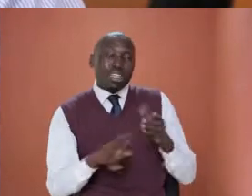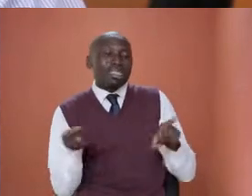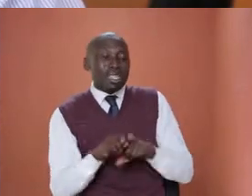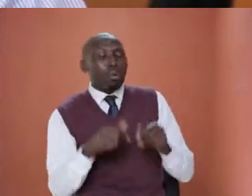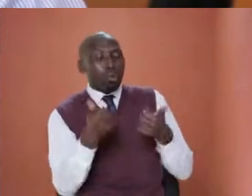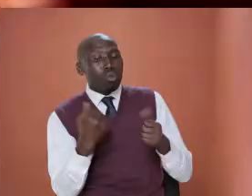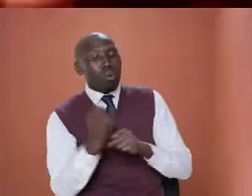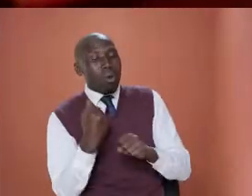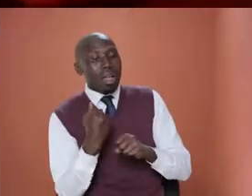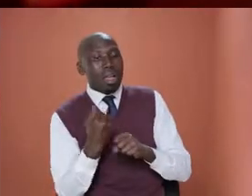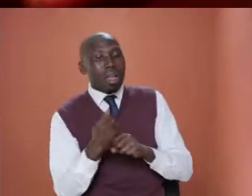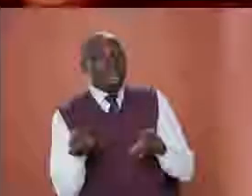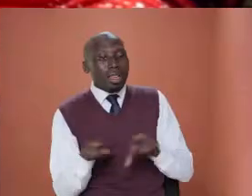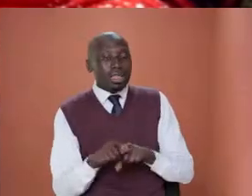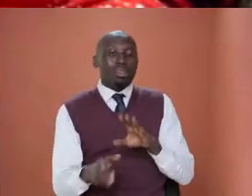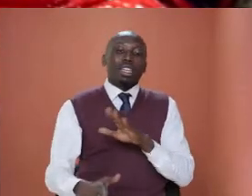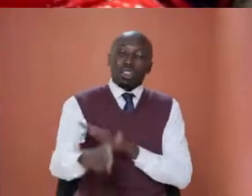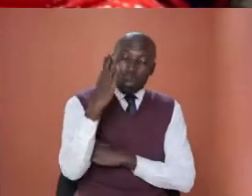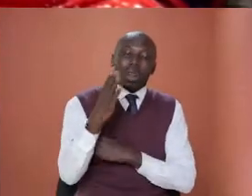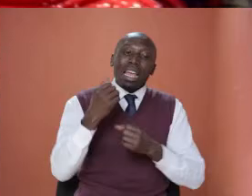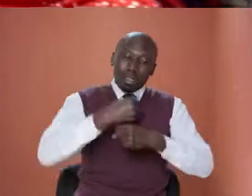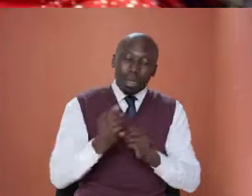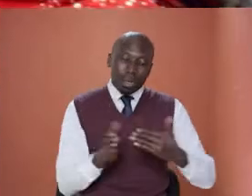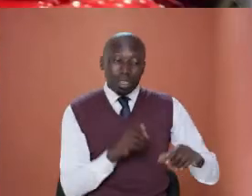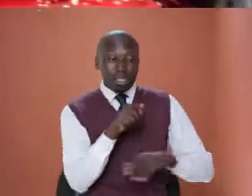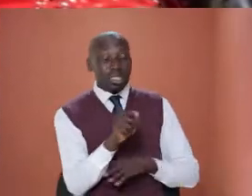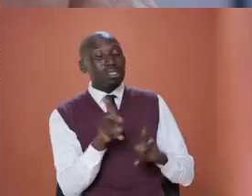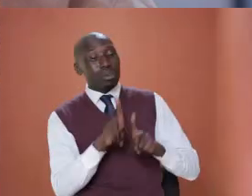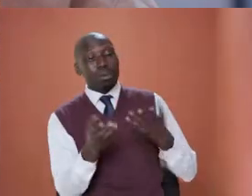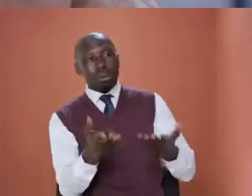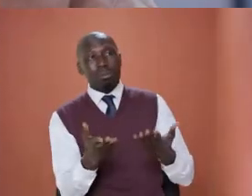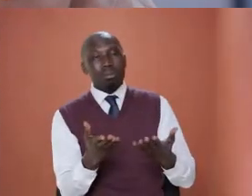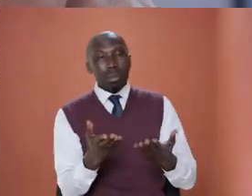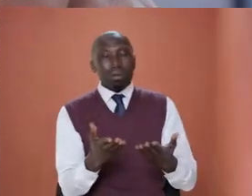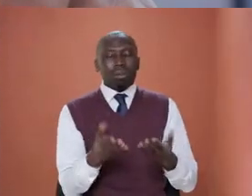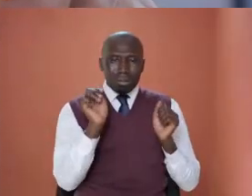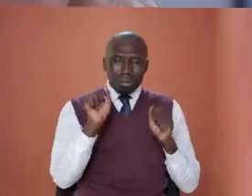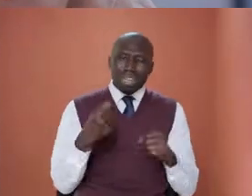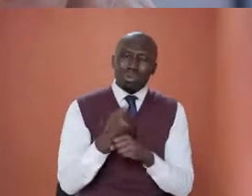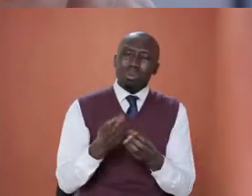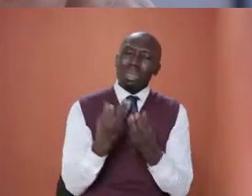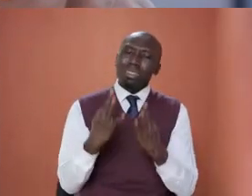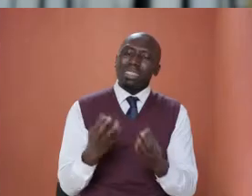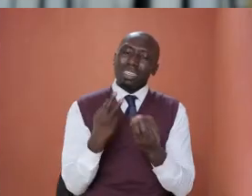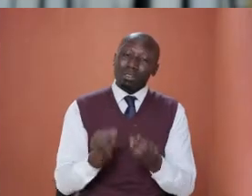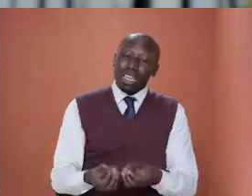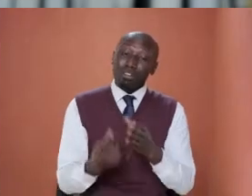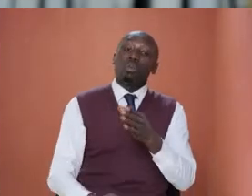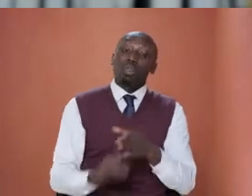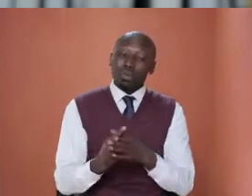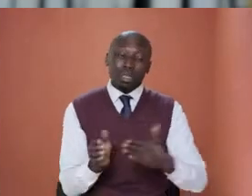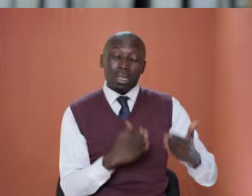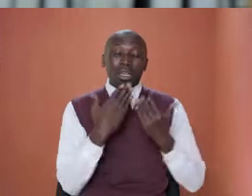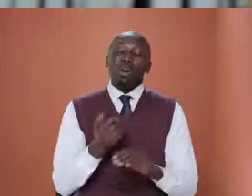great work and what great piece of work God has made. These people are capable of so much more if at all they are given a chance. I would like